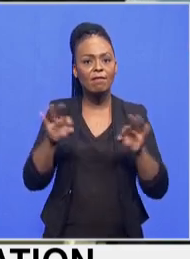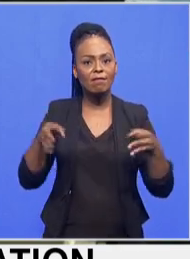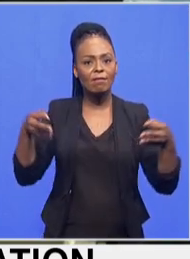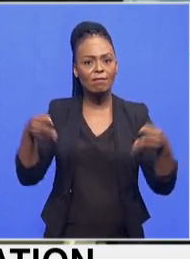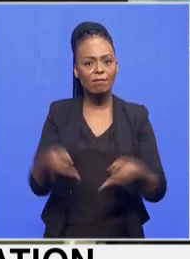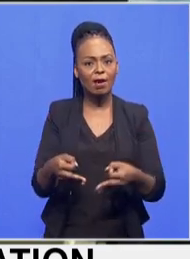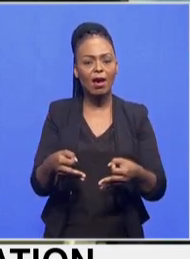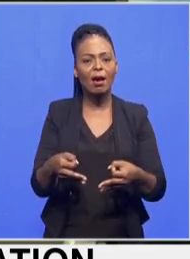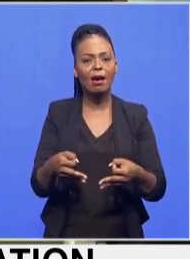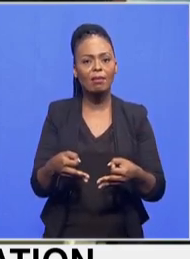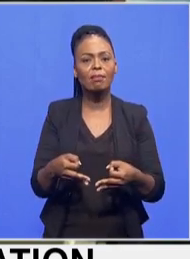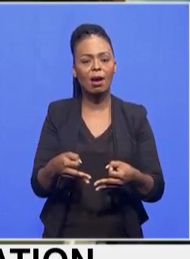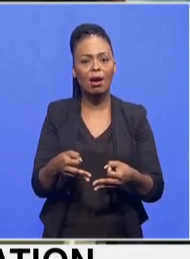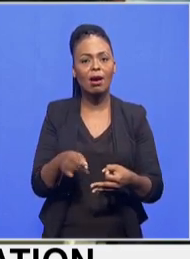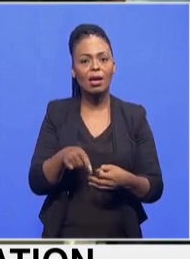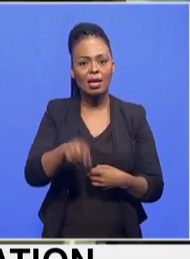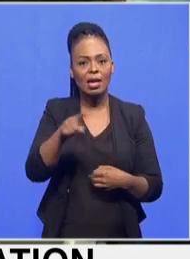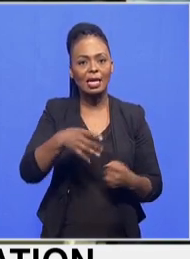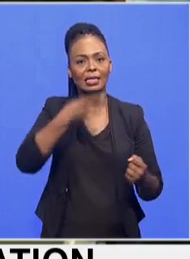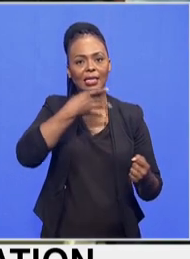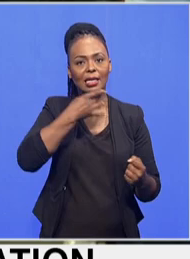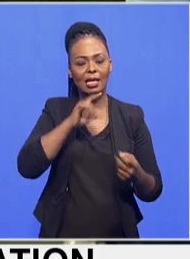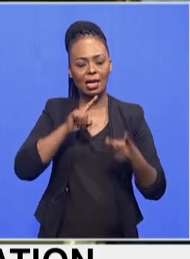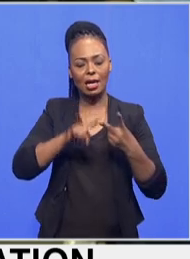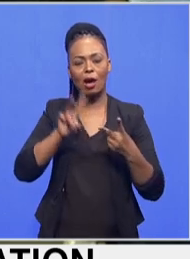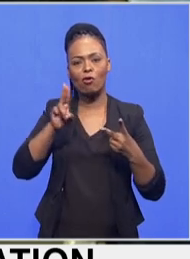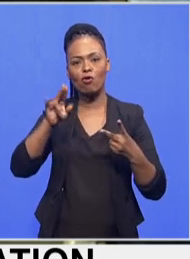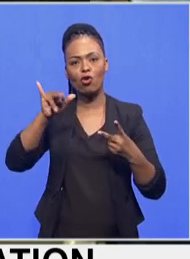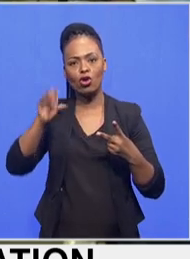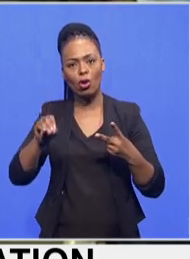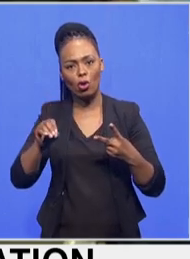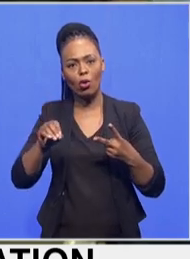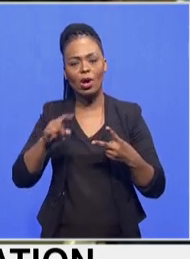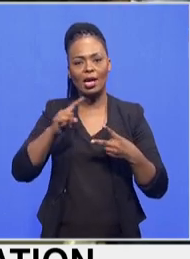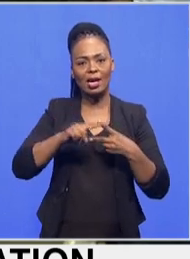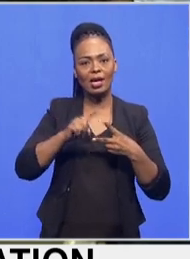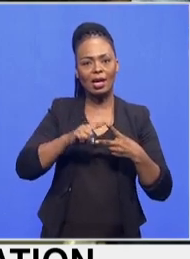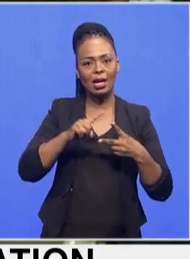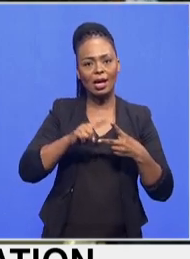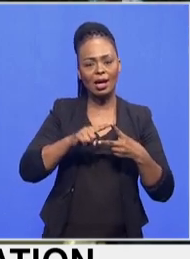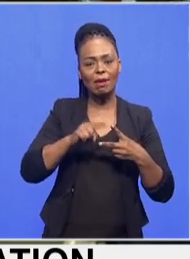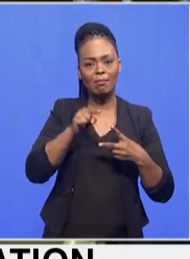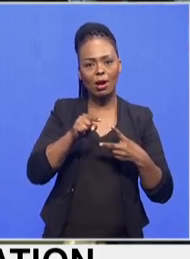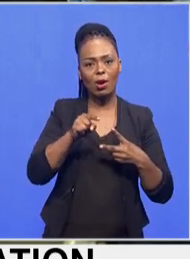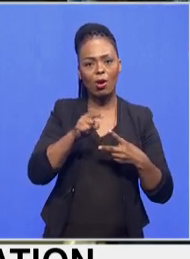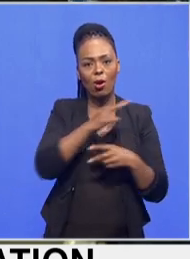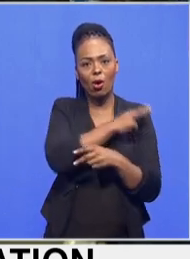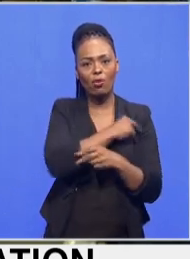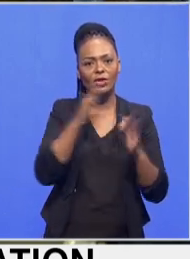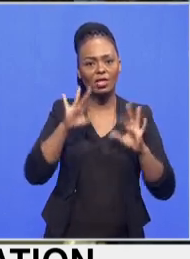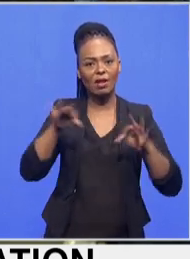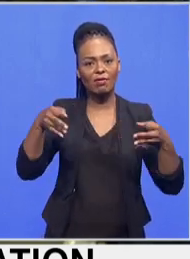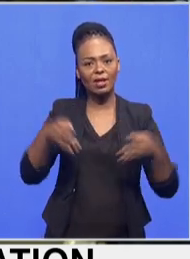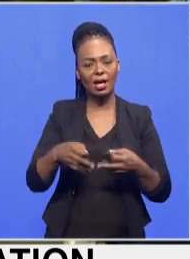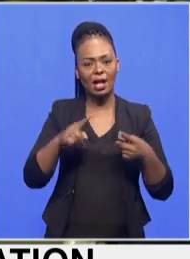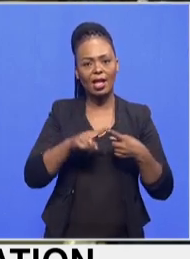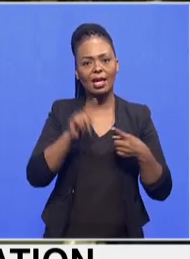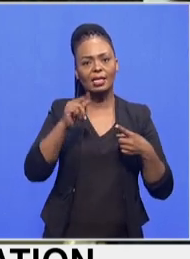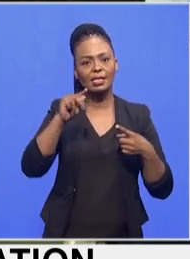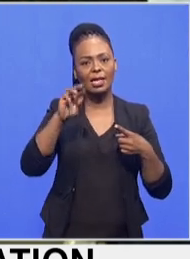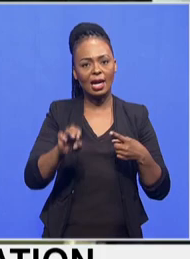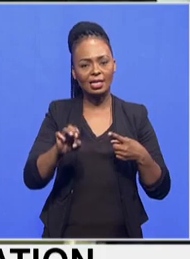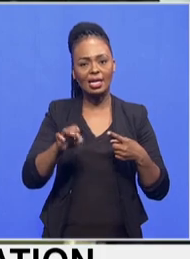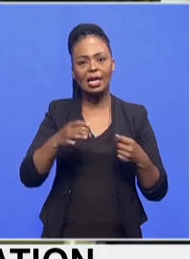be held on Saturday, and the official funeral of Tate Makgoe will then take place